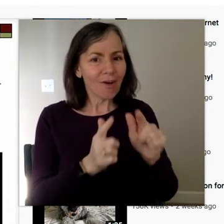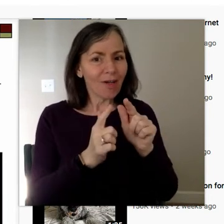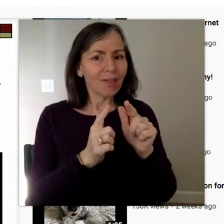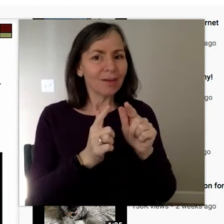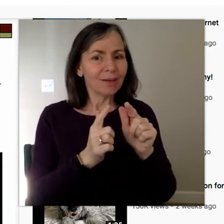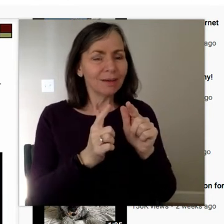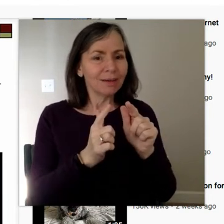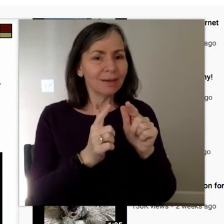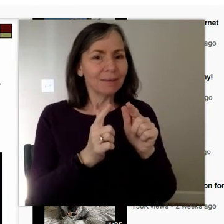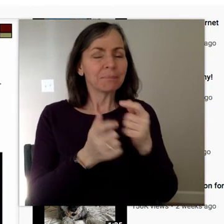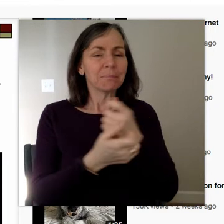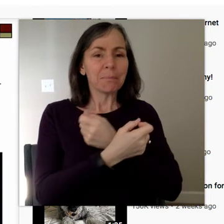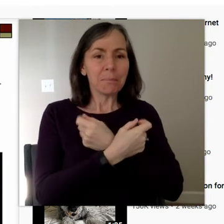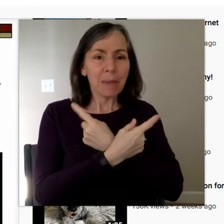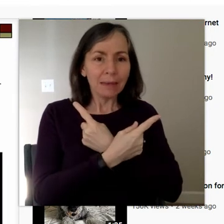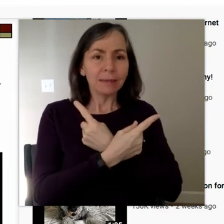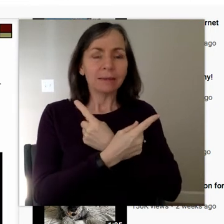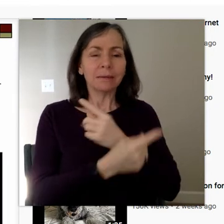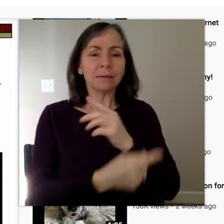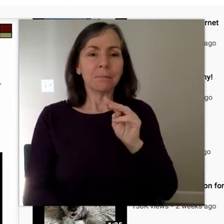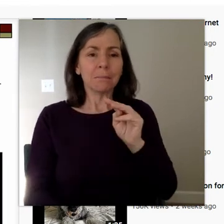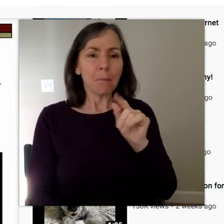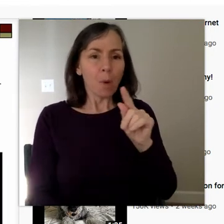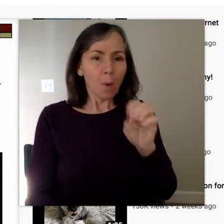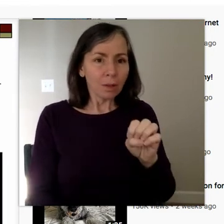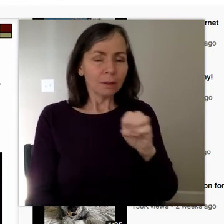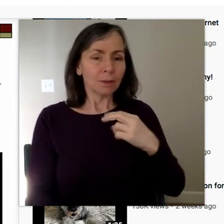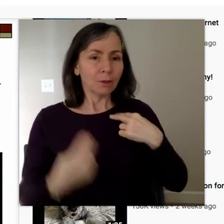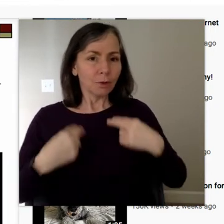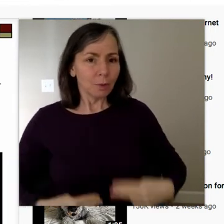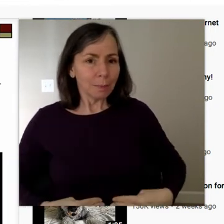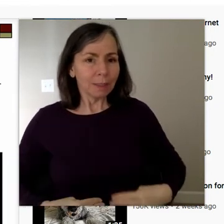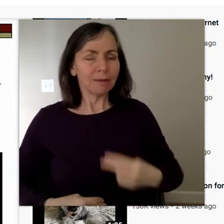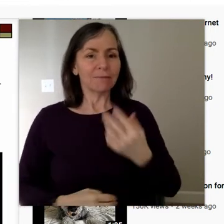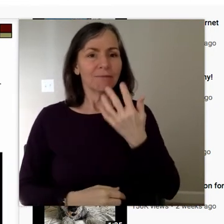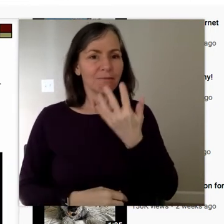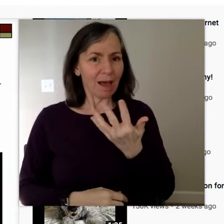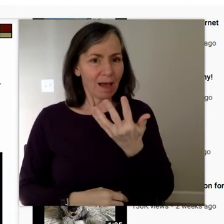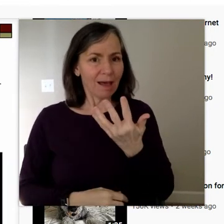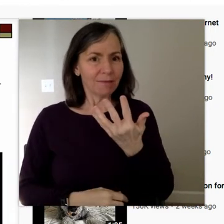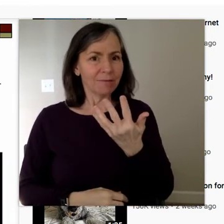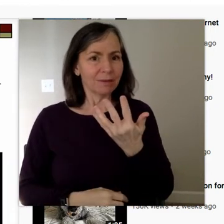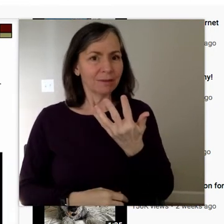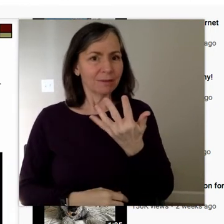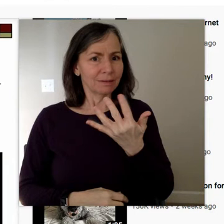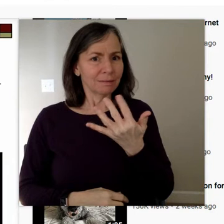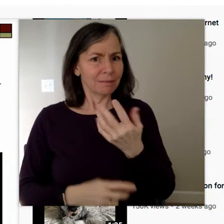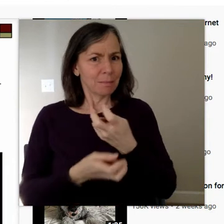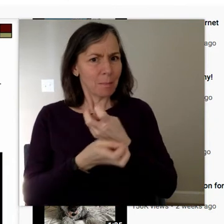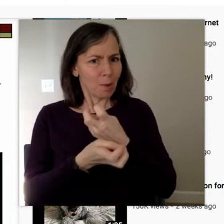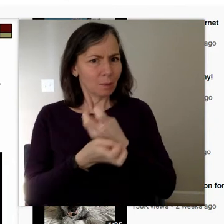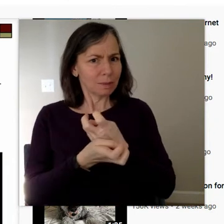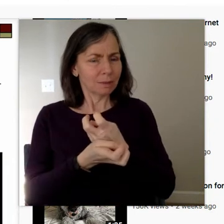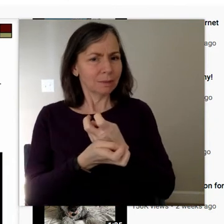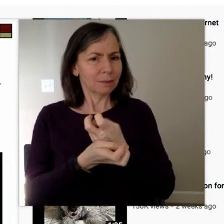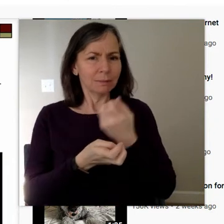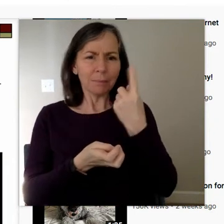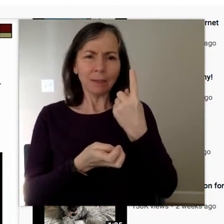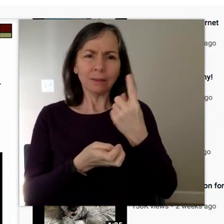5 bones in its little hand that digs. And we have 5 fingers as well. So same structure, but obviously really